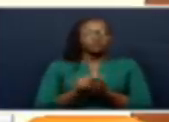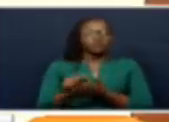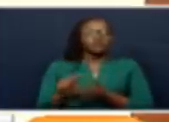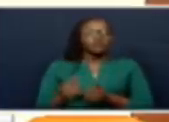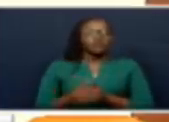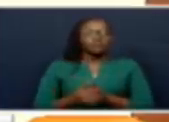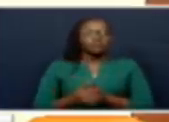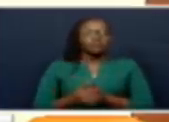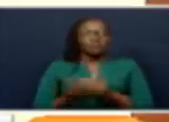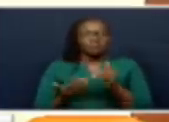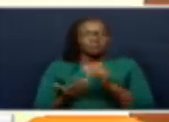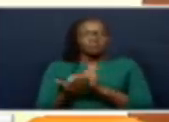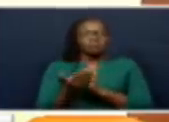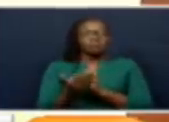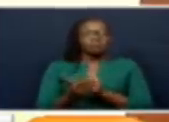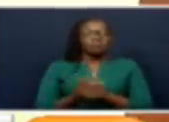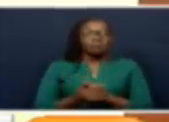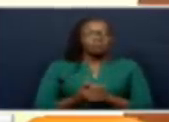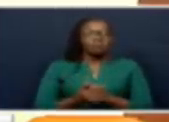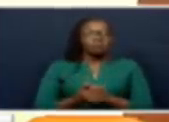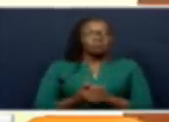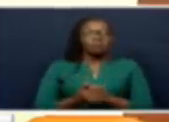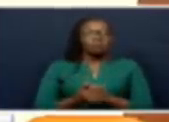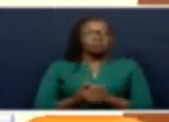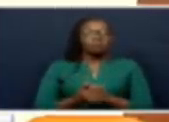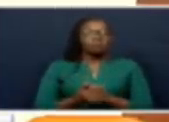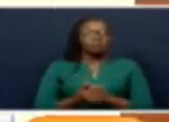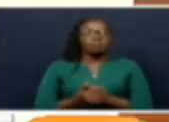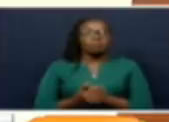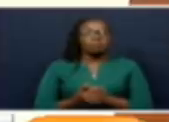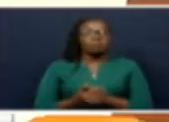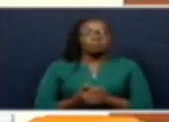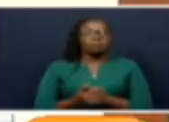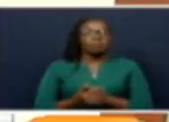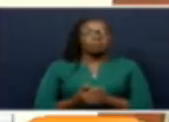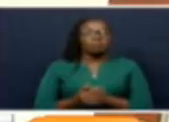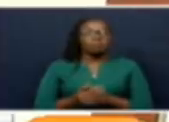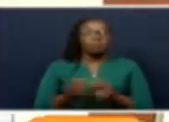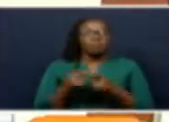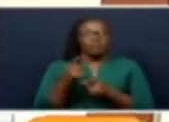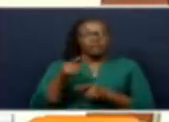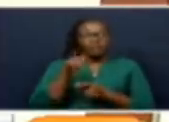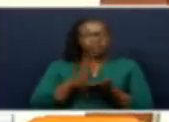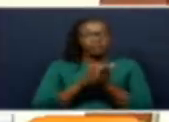is the end. The president doesn't say anything. Did he become the president? No, he didn't.